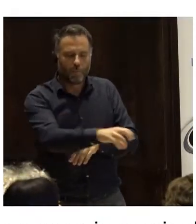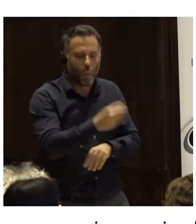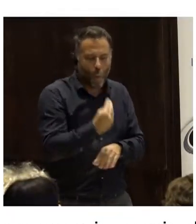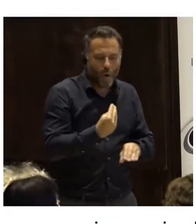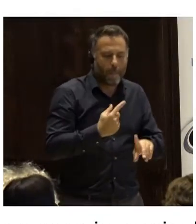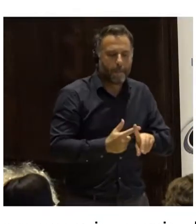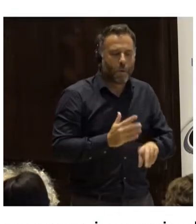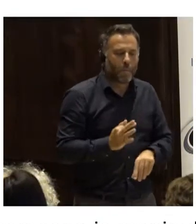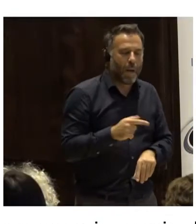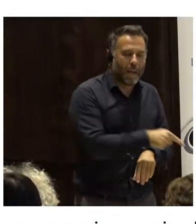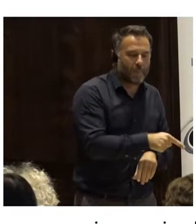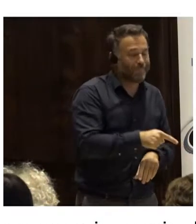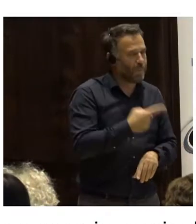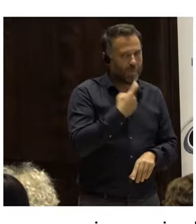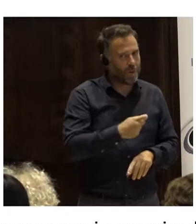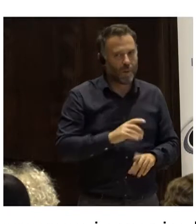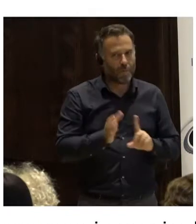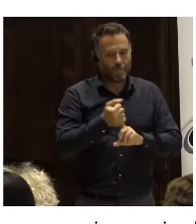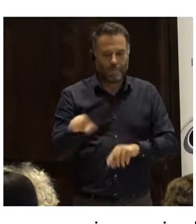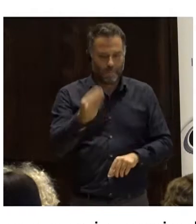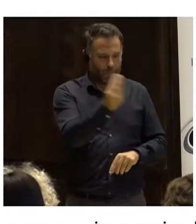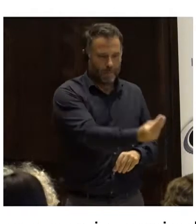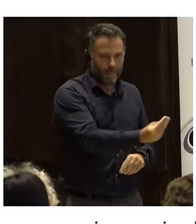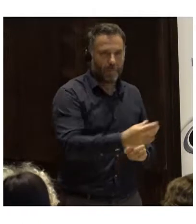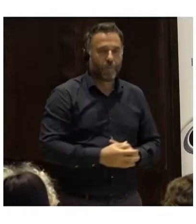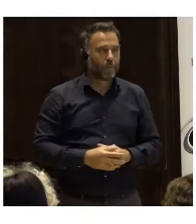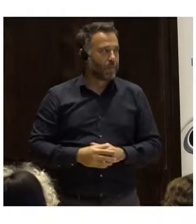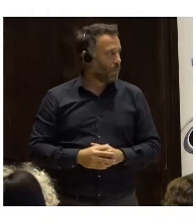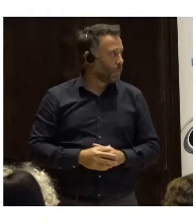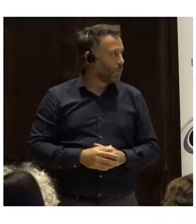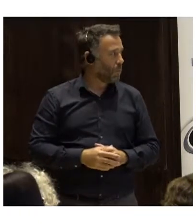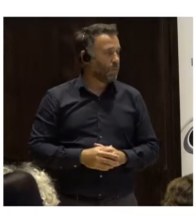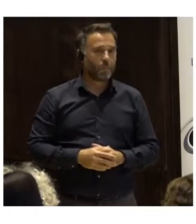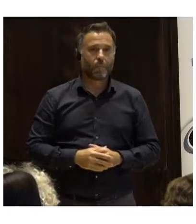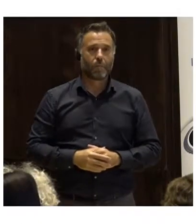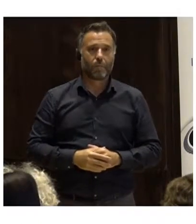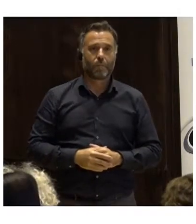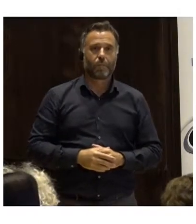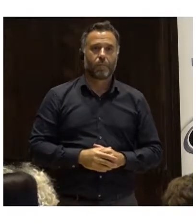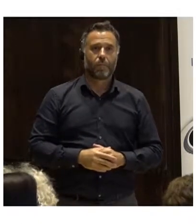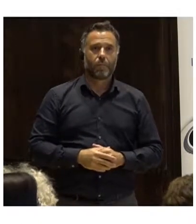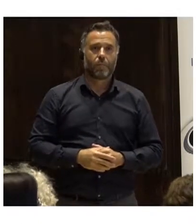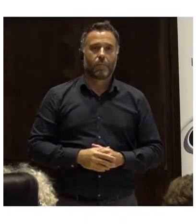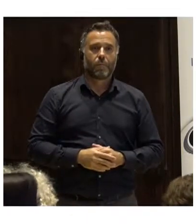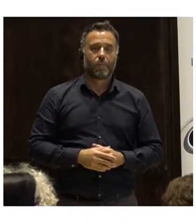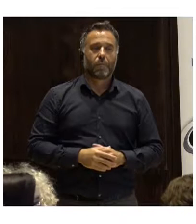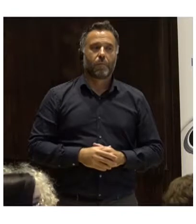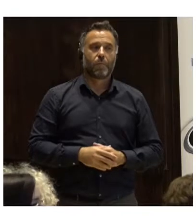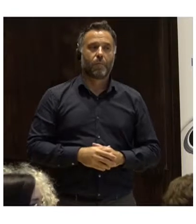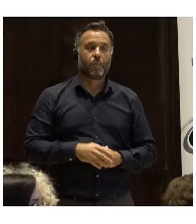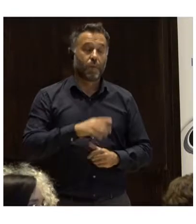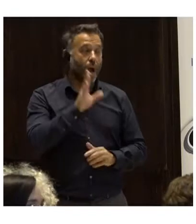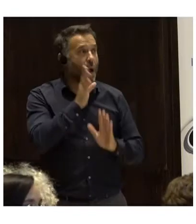That leads nicely into one of the things that I wanted to bring up about that question